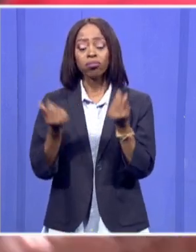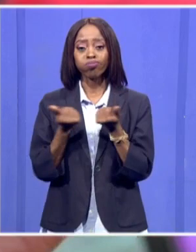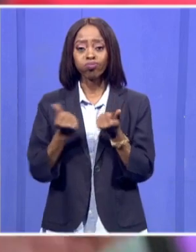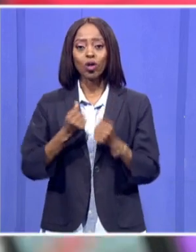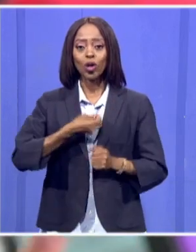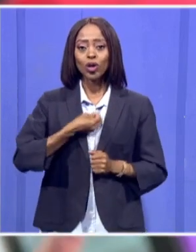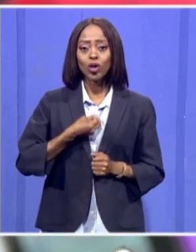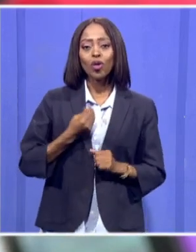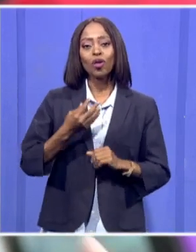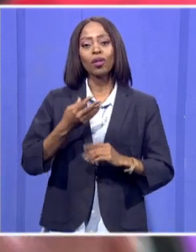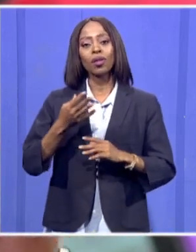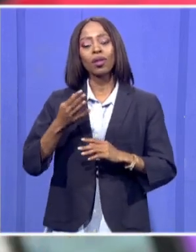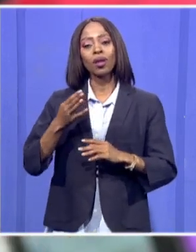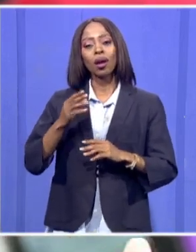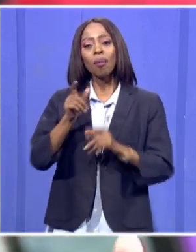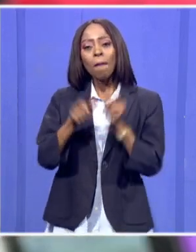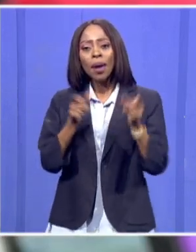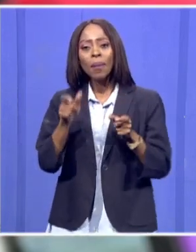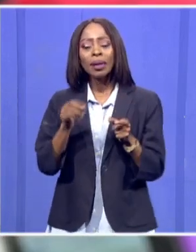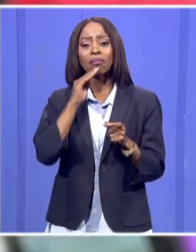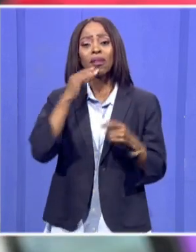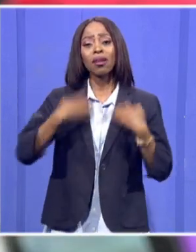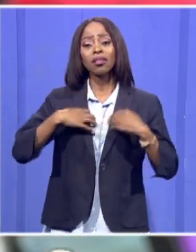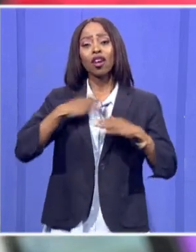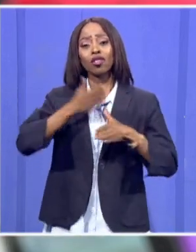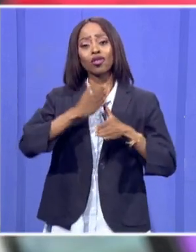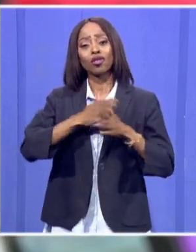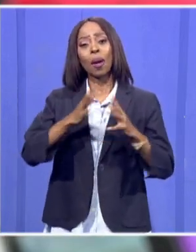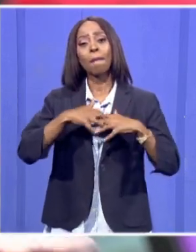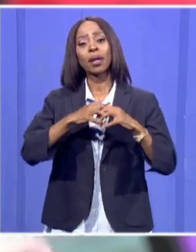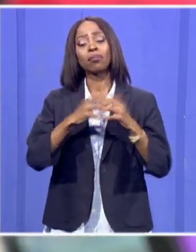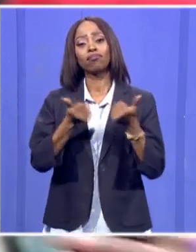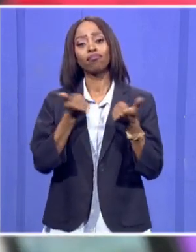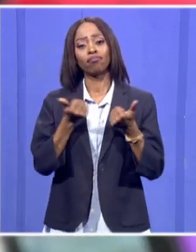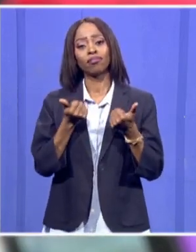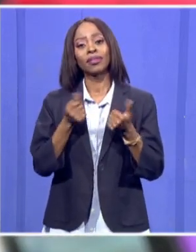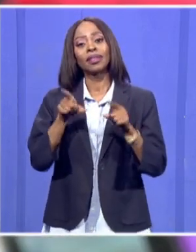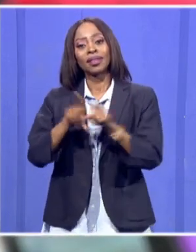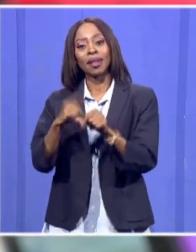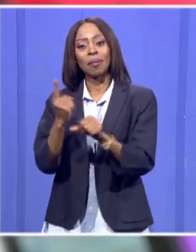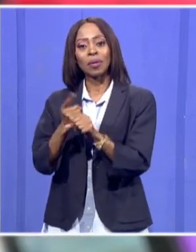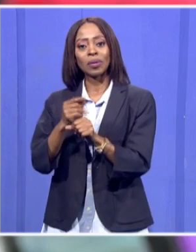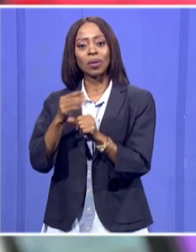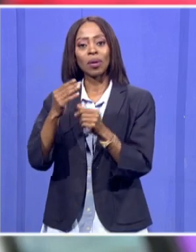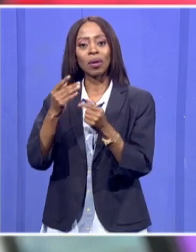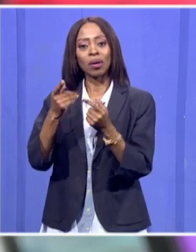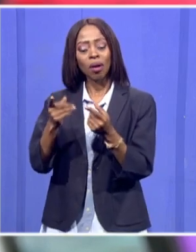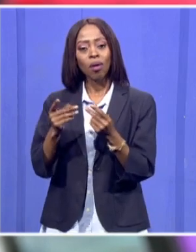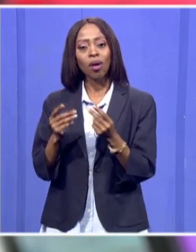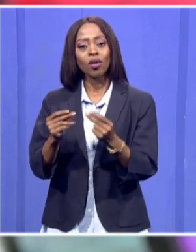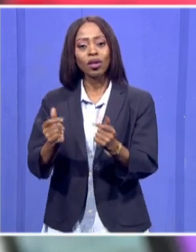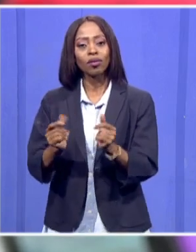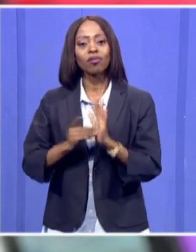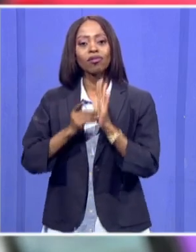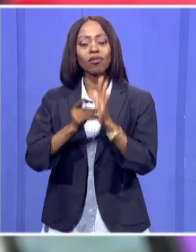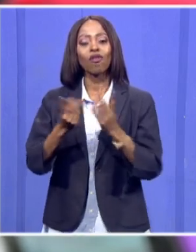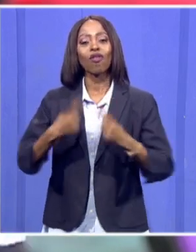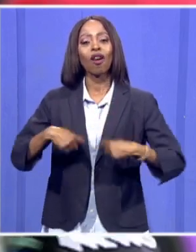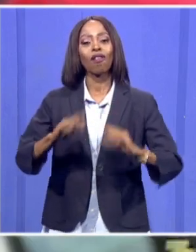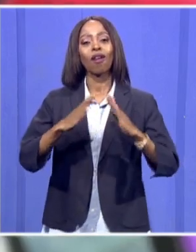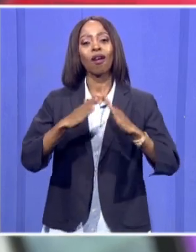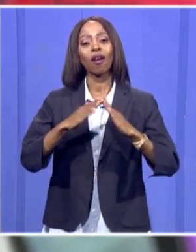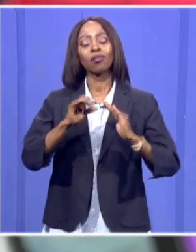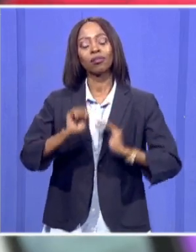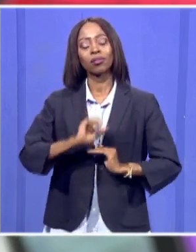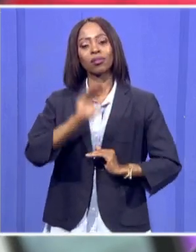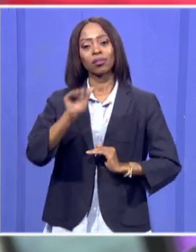youth, so we are creating new exciting jobs, and that's going to be exciting. And while we are busy accelerating delivery of affordable housing in South Africa.